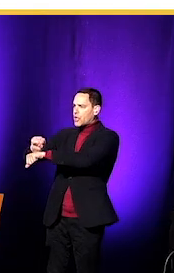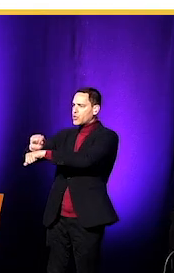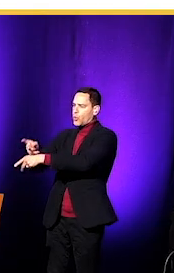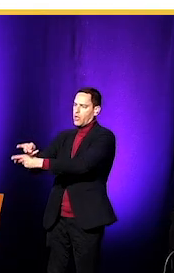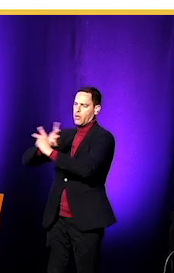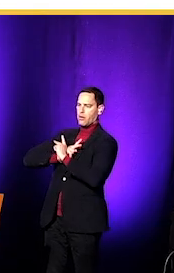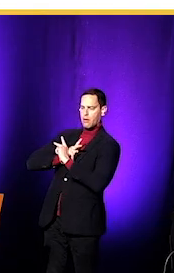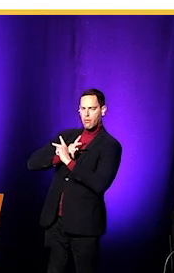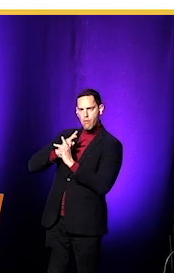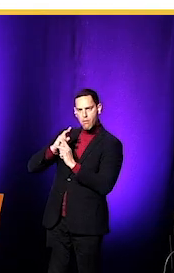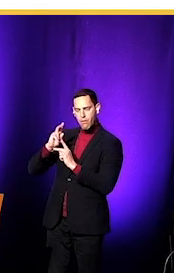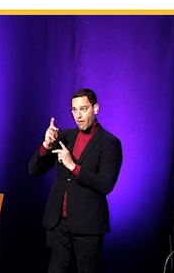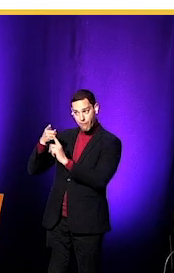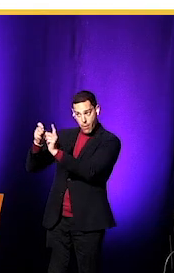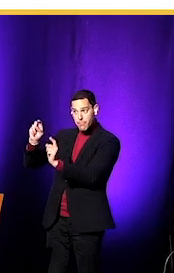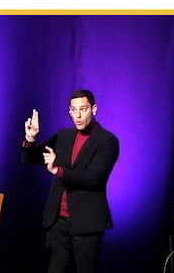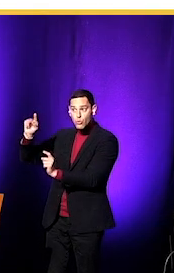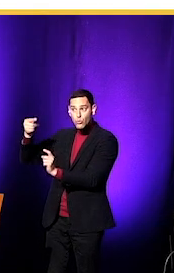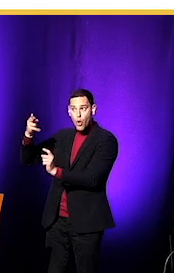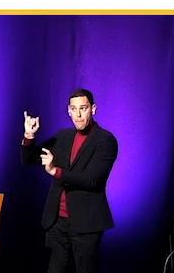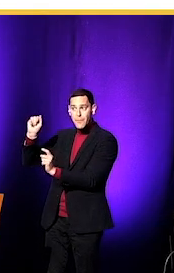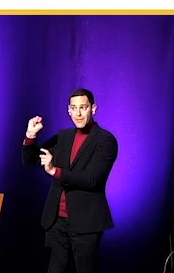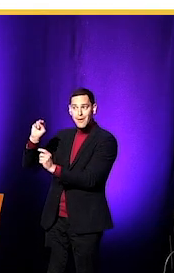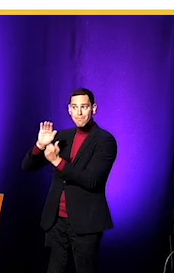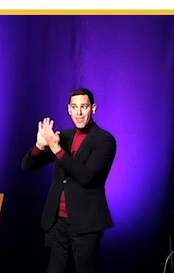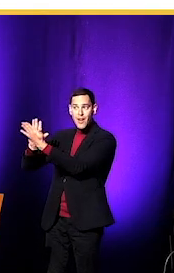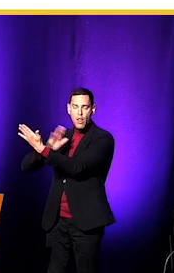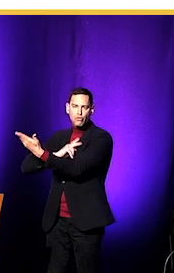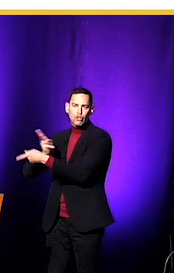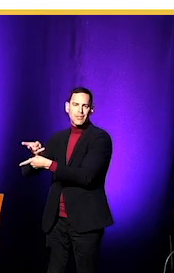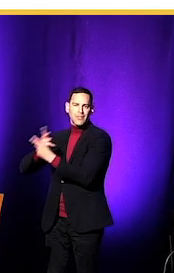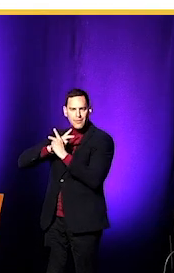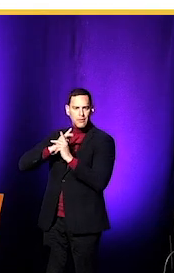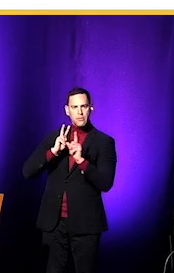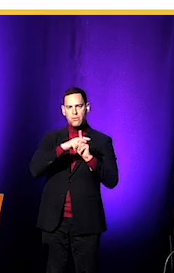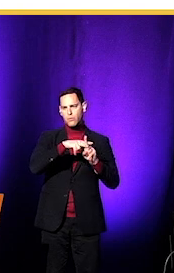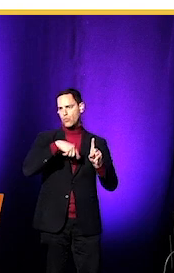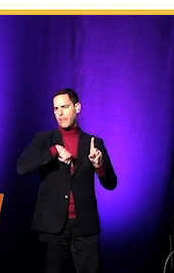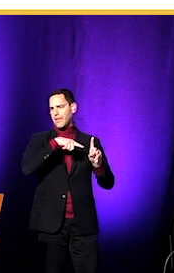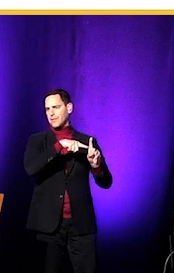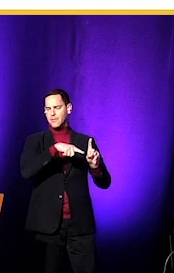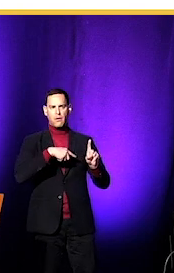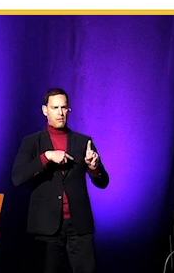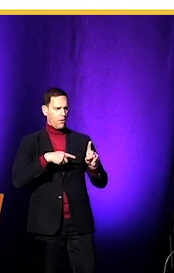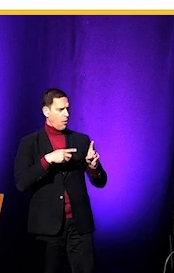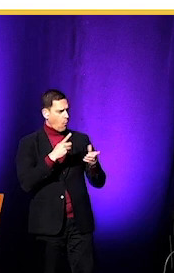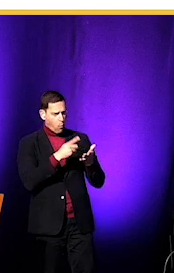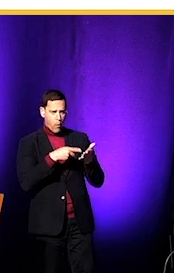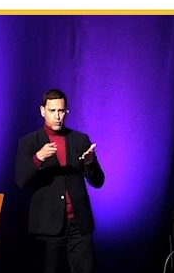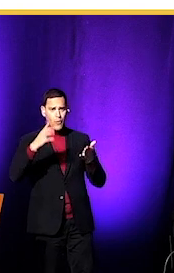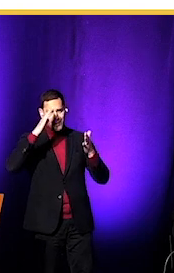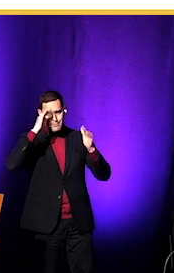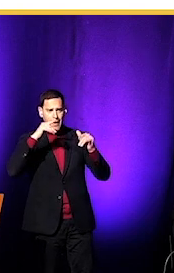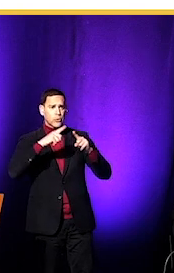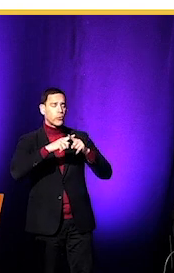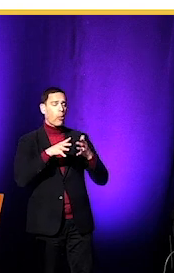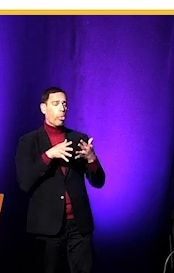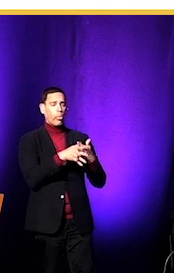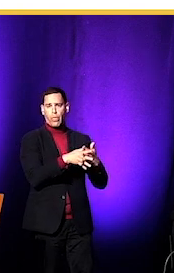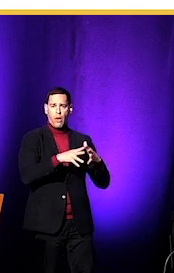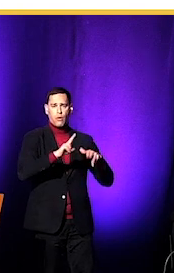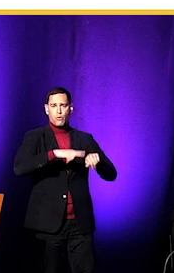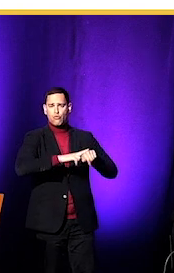utopian methodology for this very reason, to counter normative outcomes. Ecological resilience in my